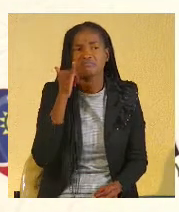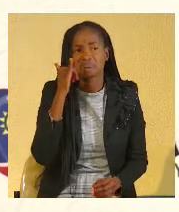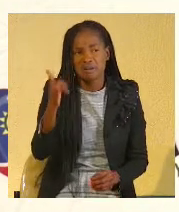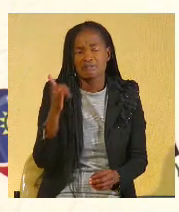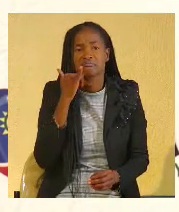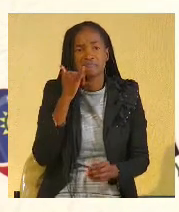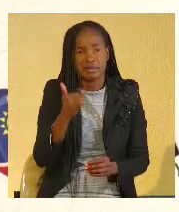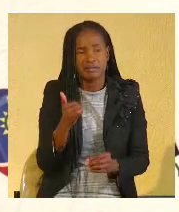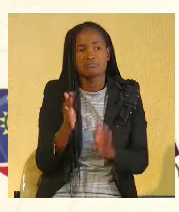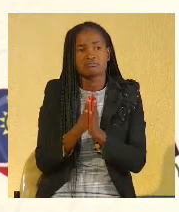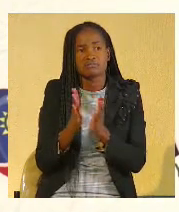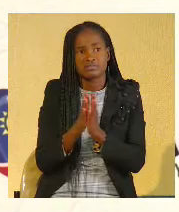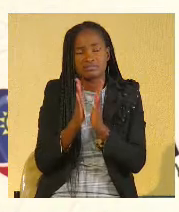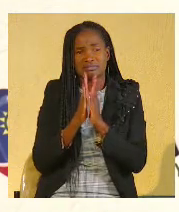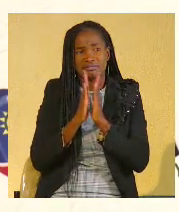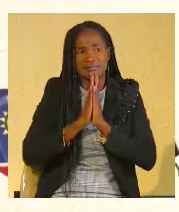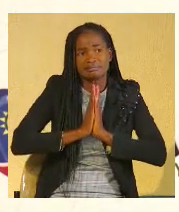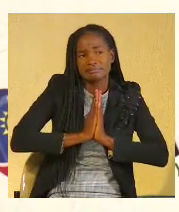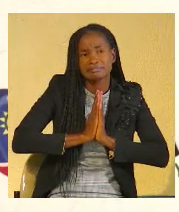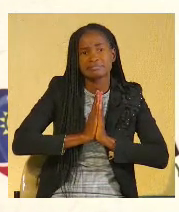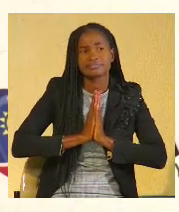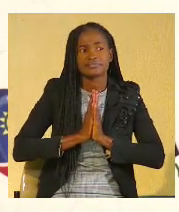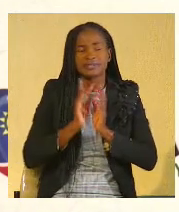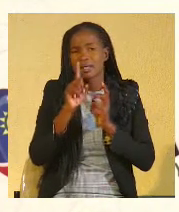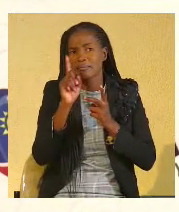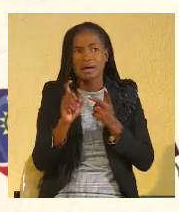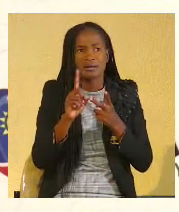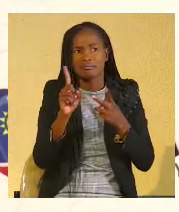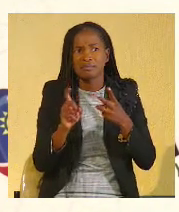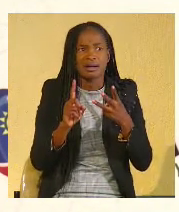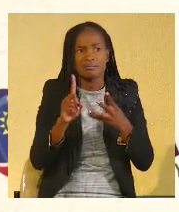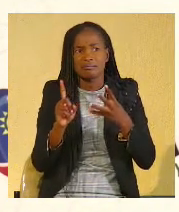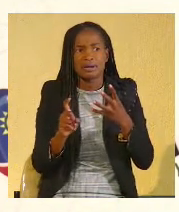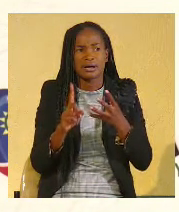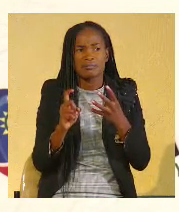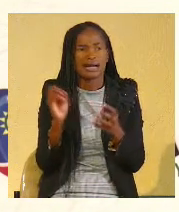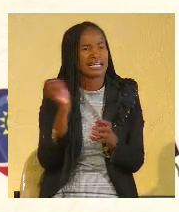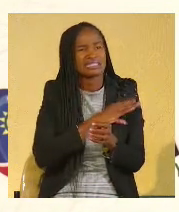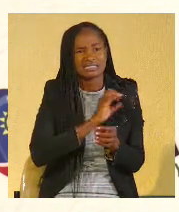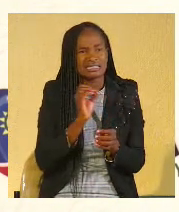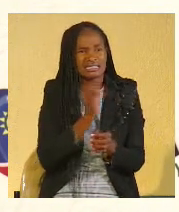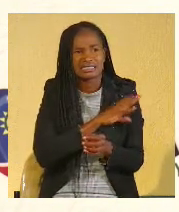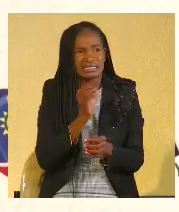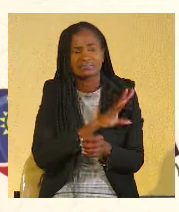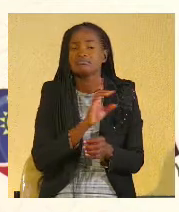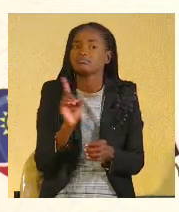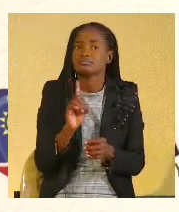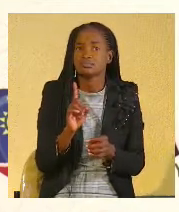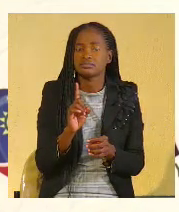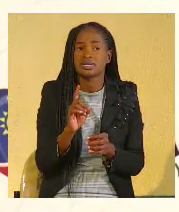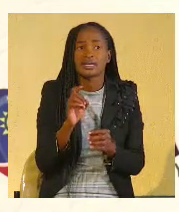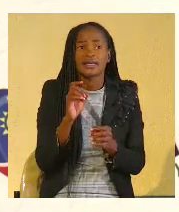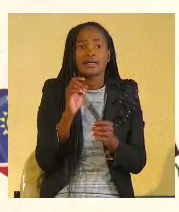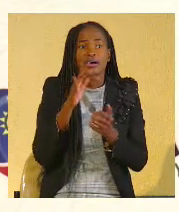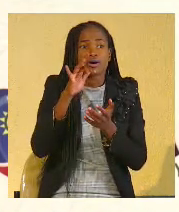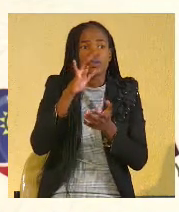100 100. Please, if you have any queries and questions, do not hesitate to do so, to ask, because this communication center,